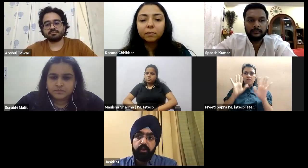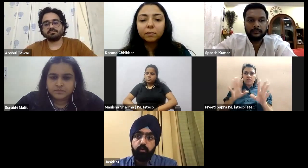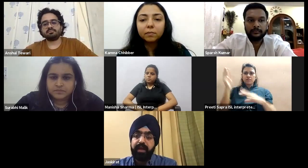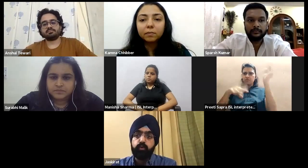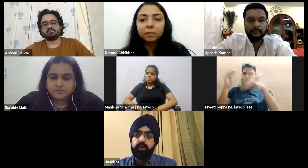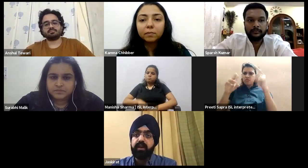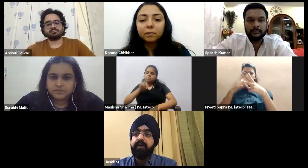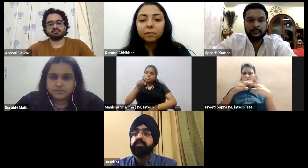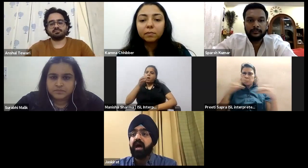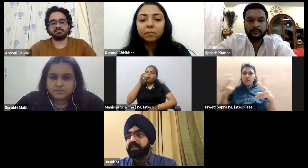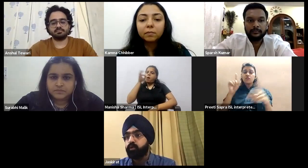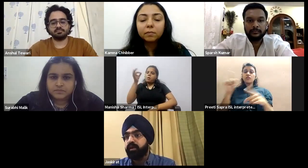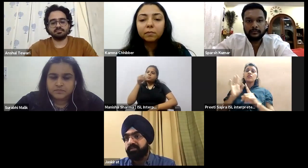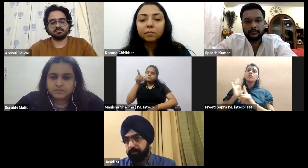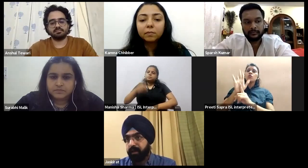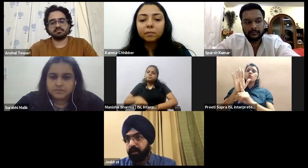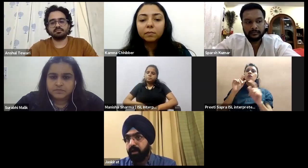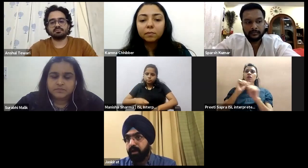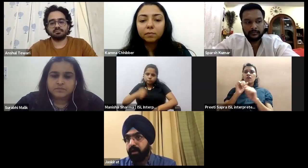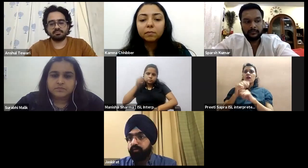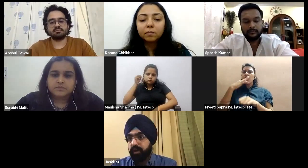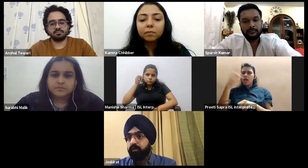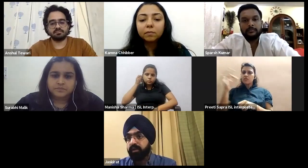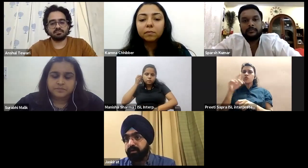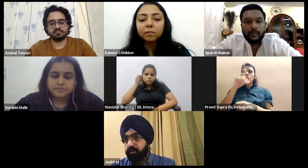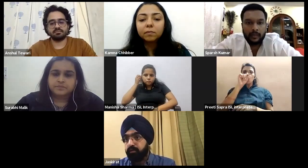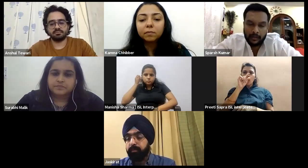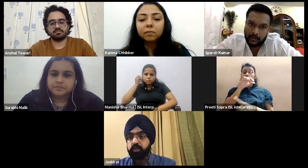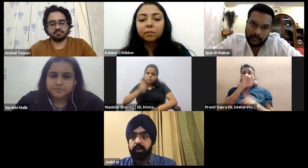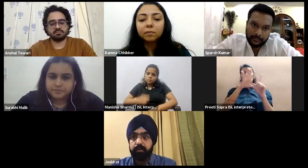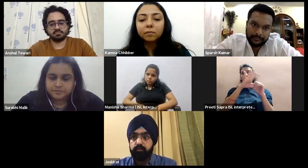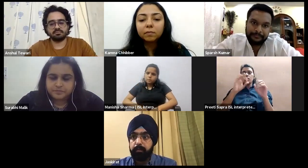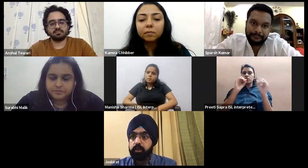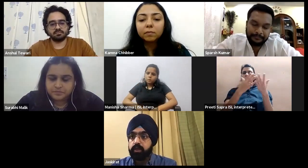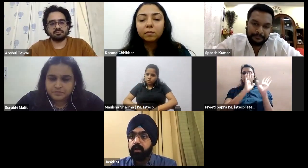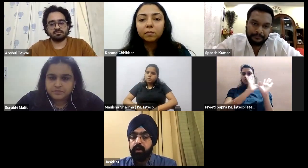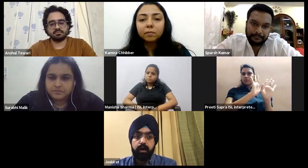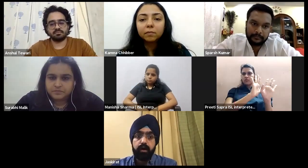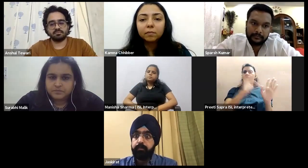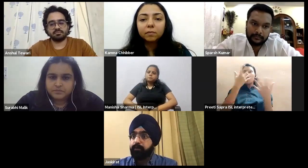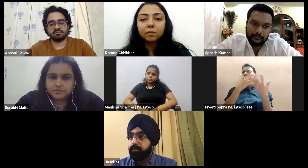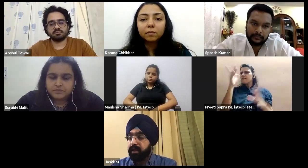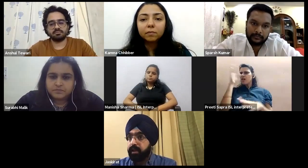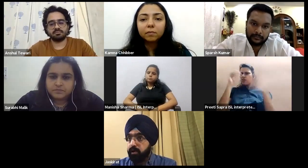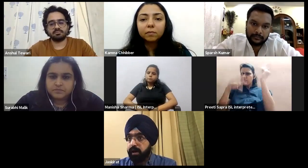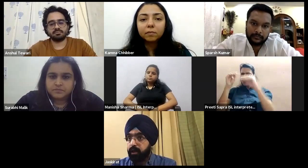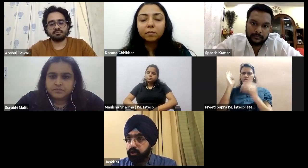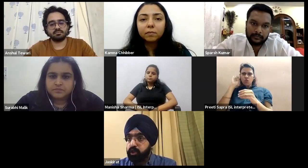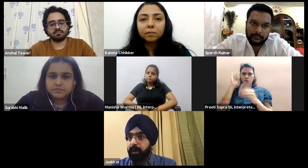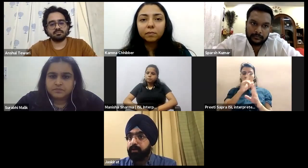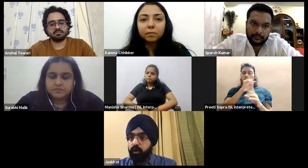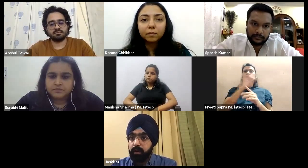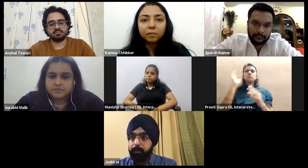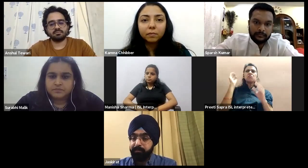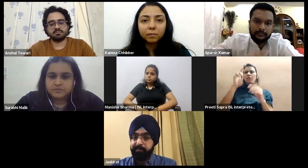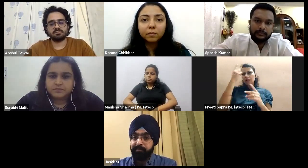like Facebook and Twitter have started doing something on fake news and disinformation and misinformation. Platforms like